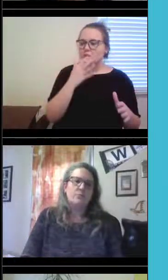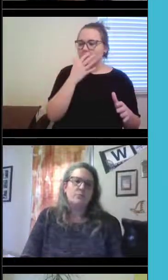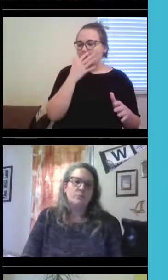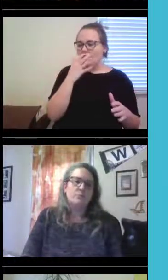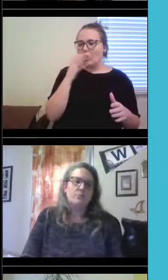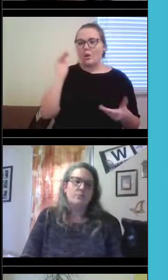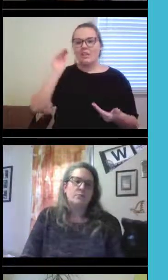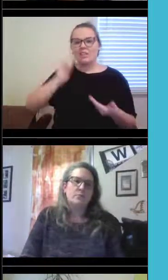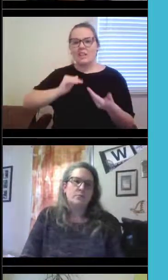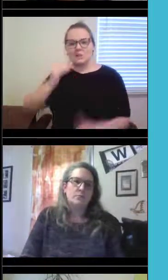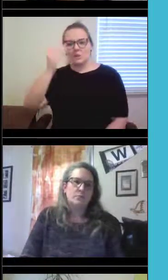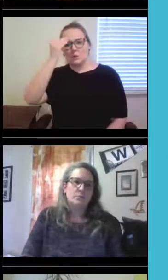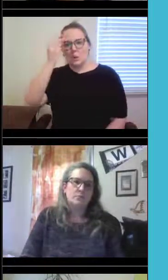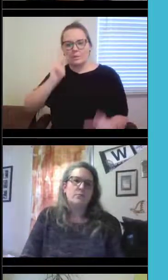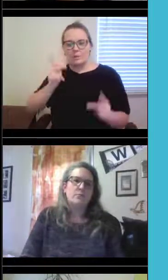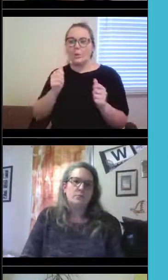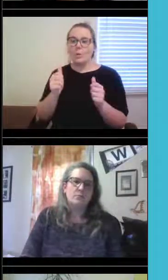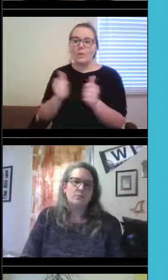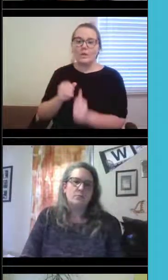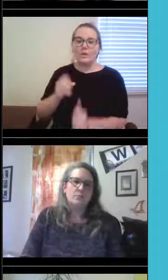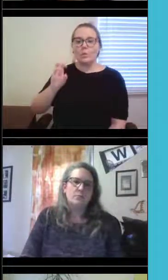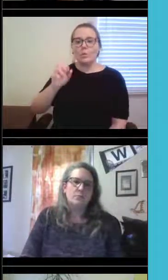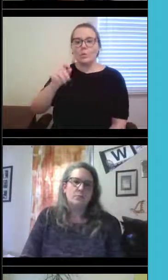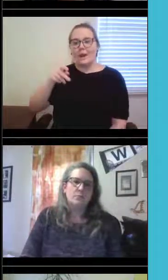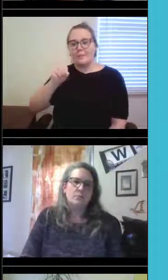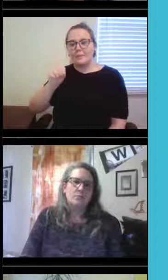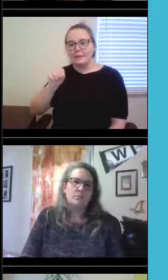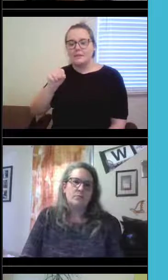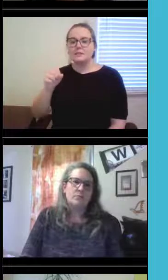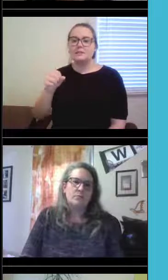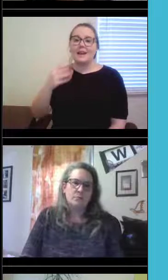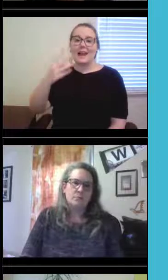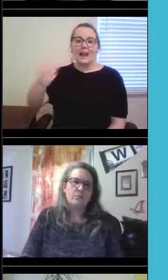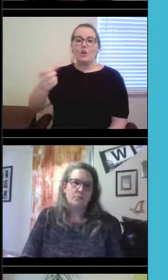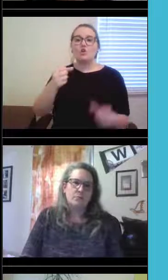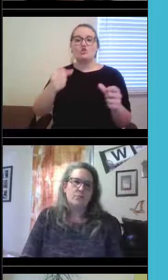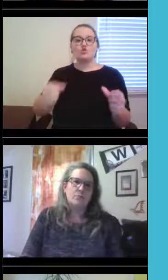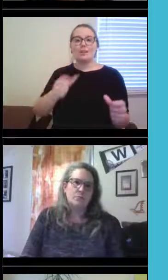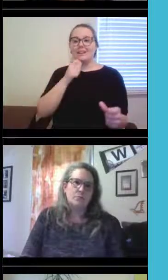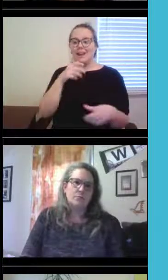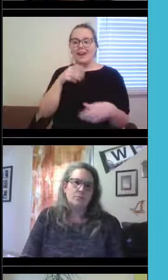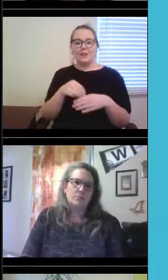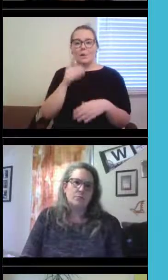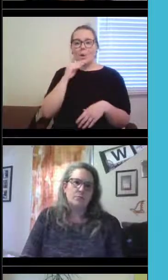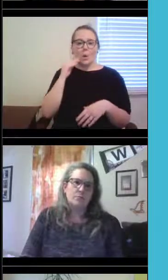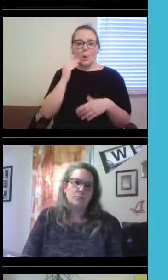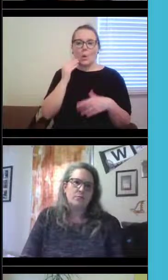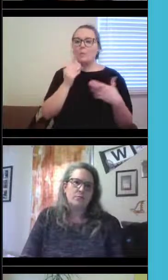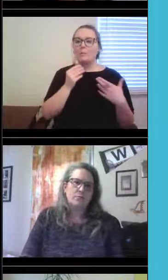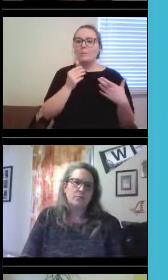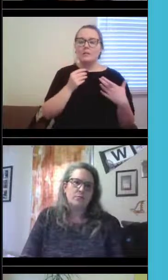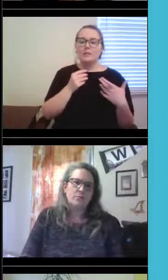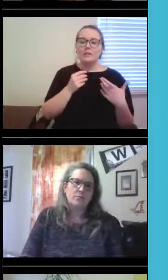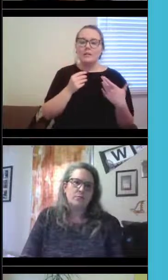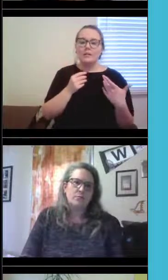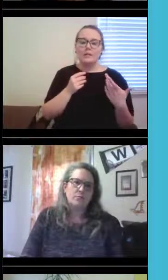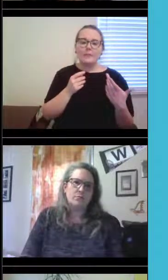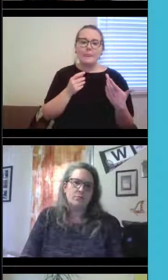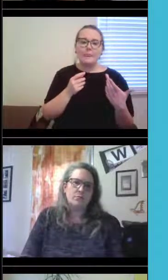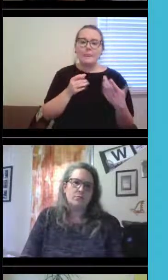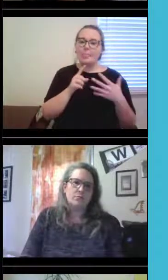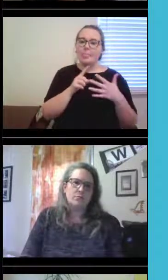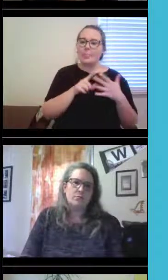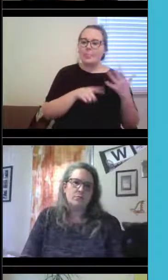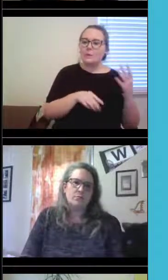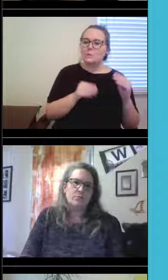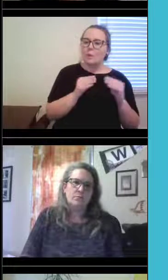folks with weapons out on the street, right, not in one's home or a party or a date or whatever. That those are